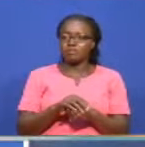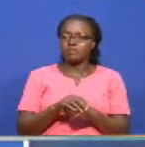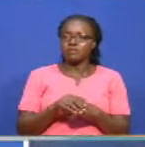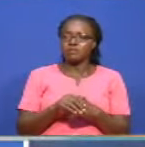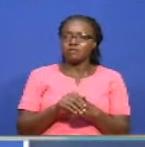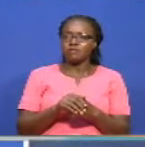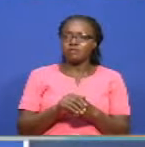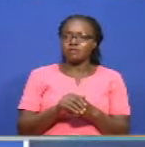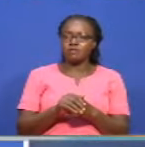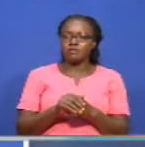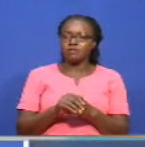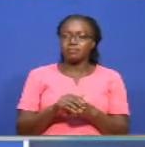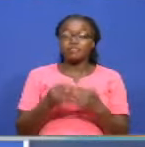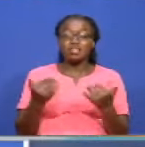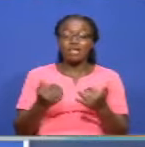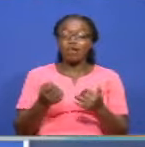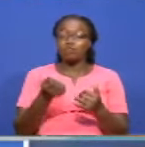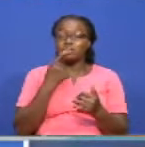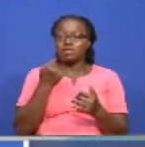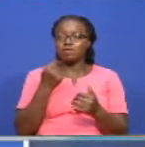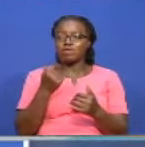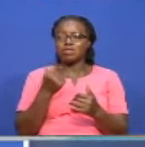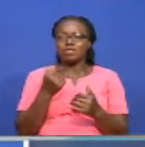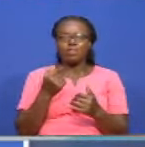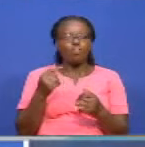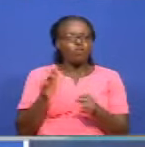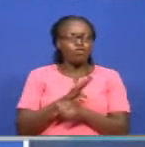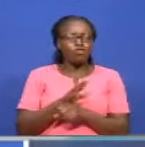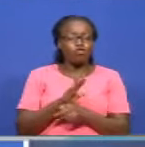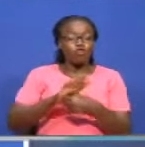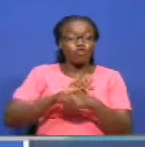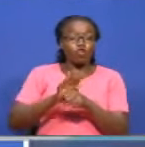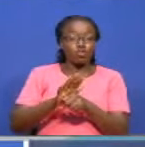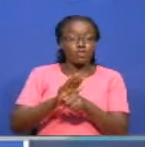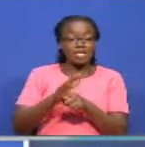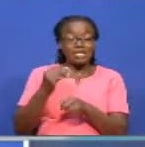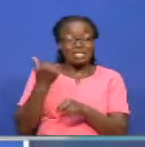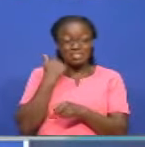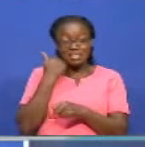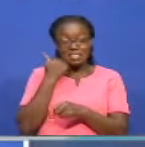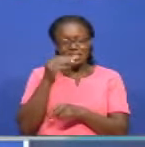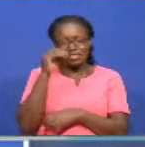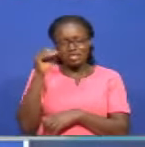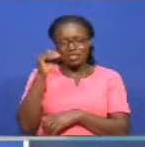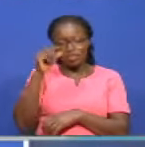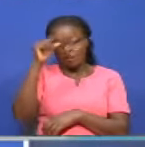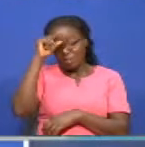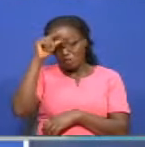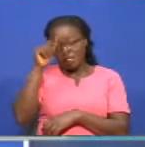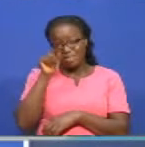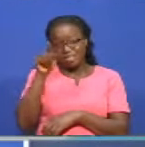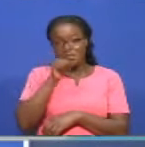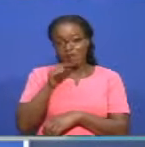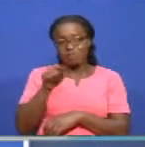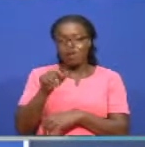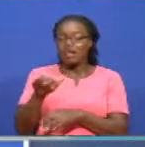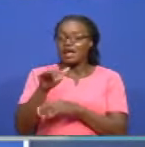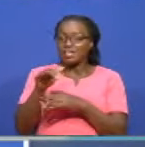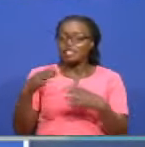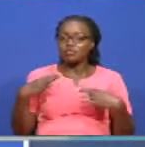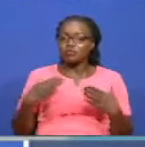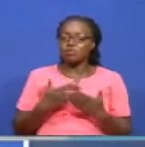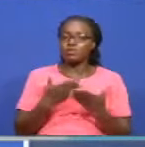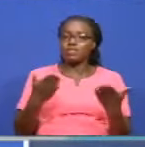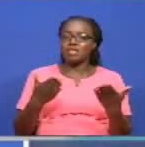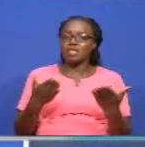Currently, there is no treatment or cure for COVID-19 disease. Governments are therefore urging their citizens to